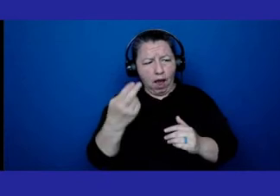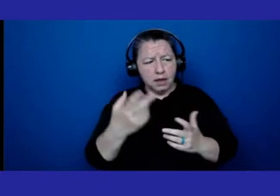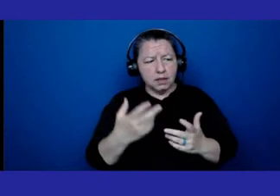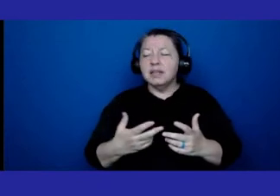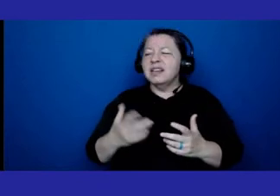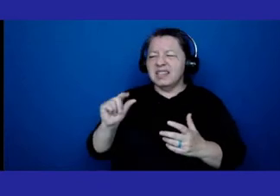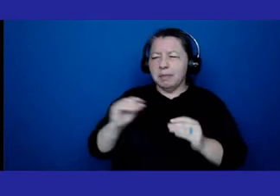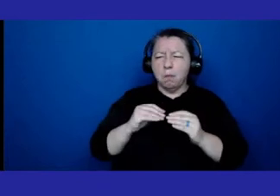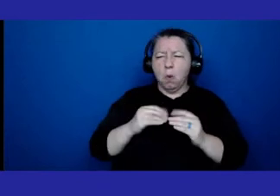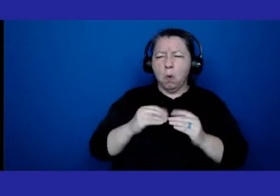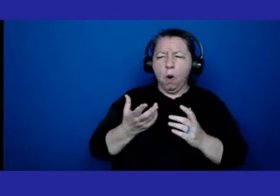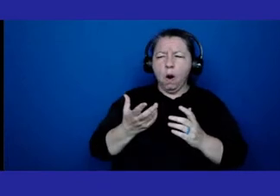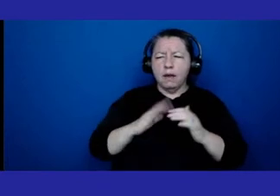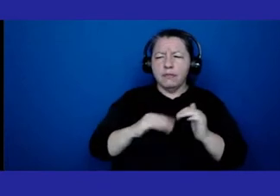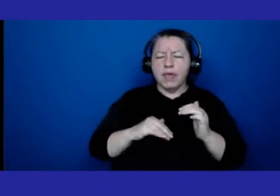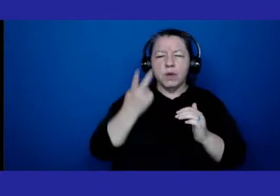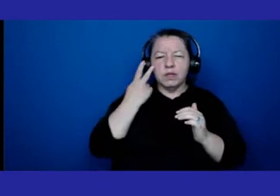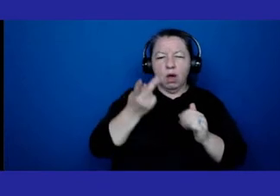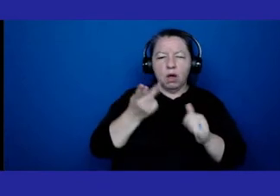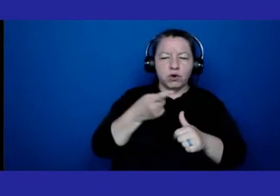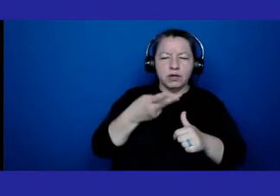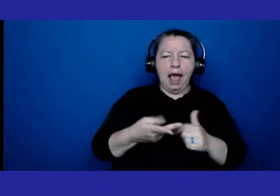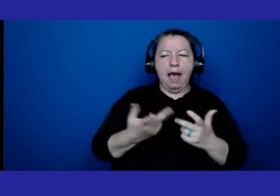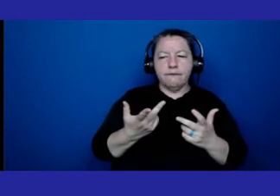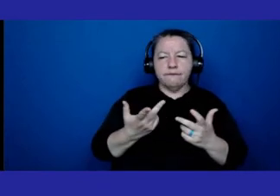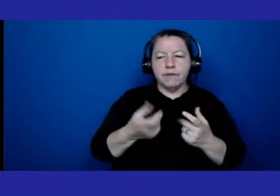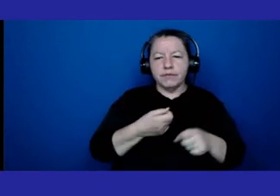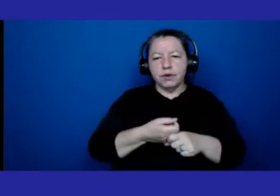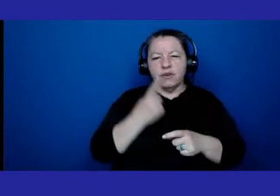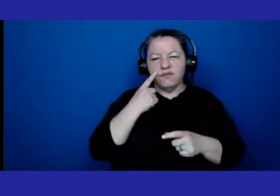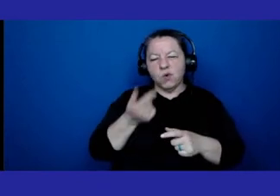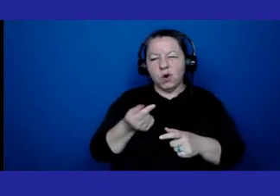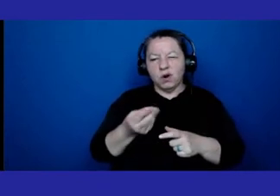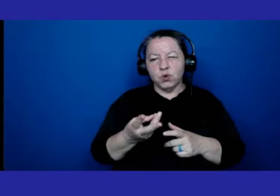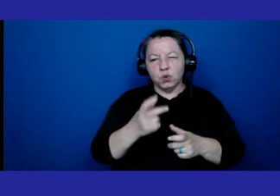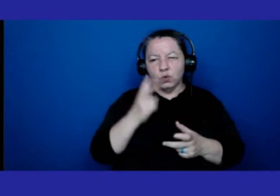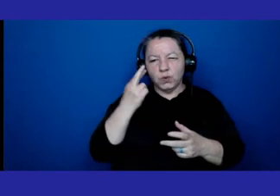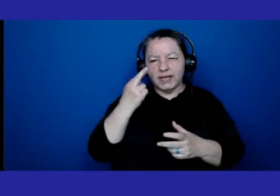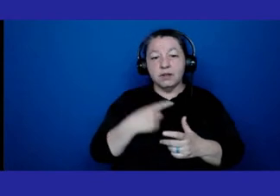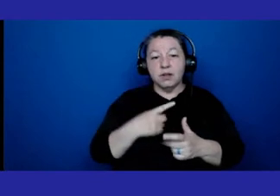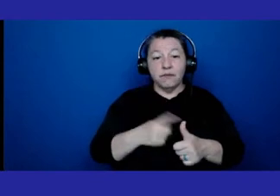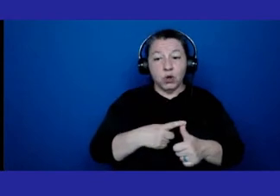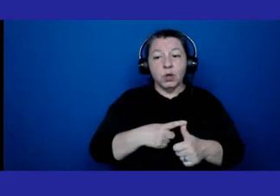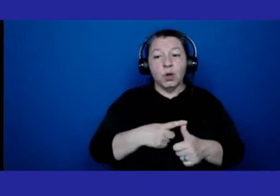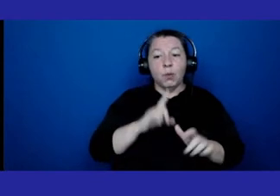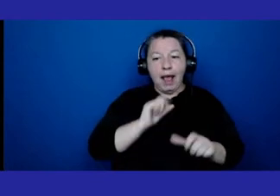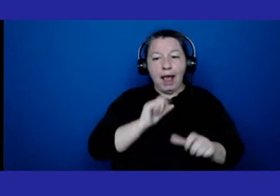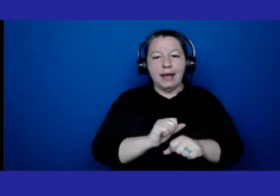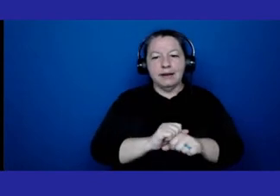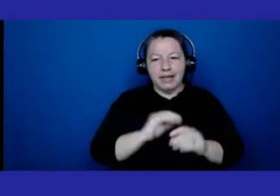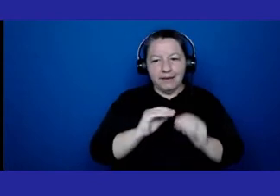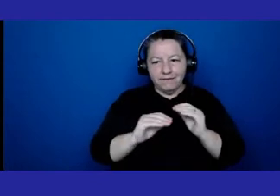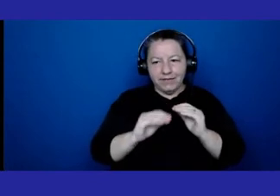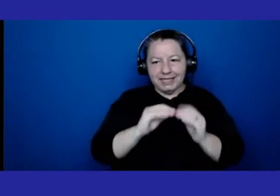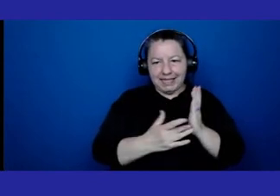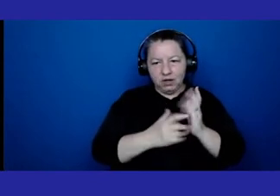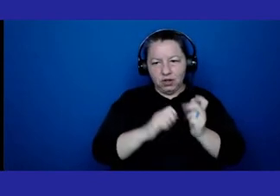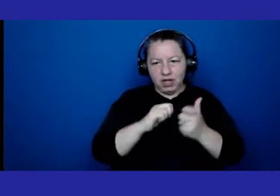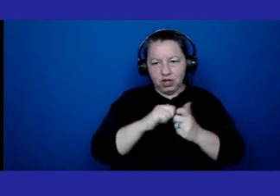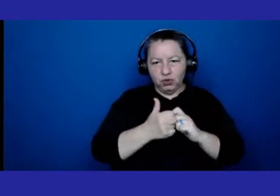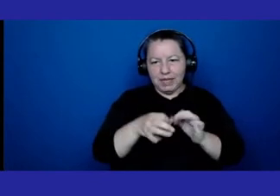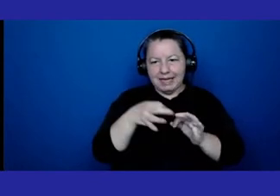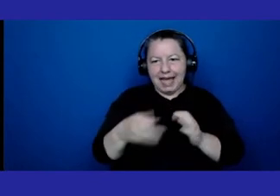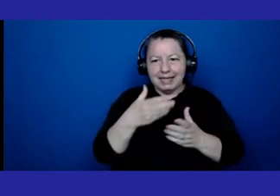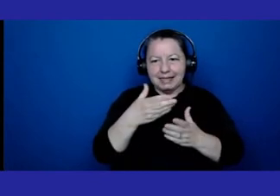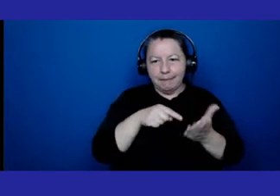front half of the year for a combination of reasons. So one, we were actively fixing technical issues that delayed some payments going